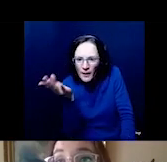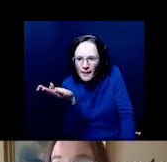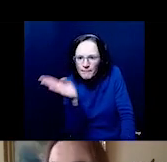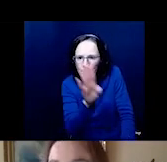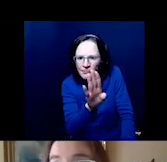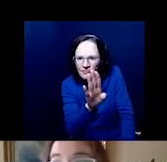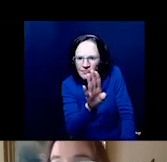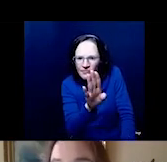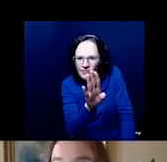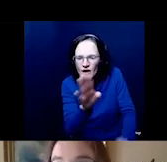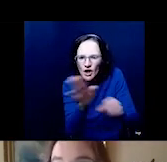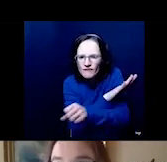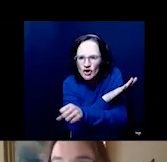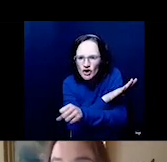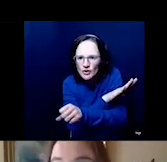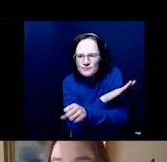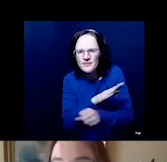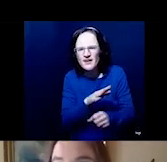They left the tinier